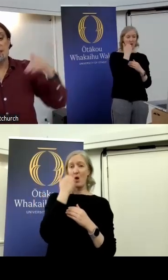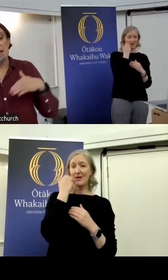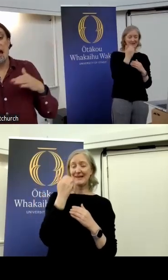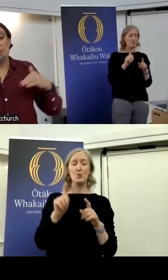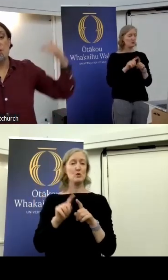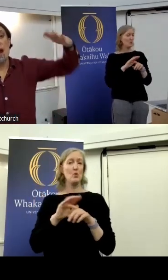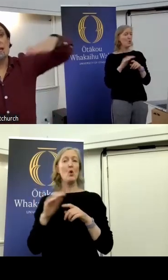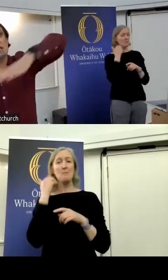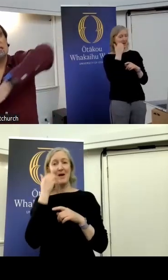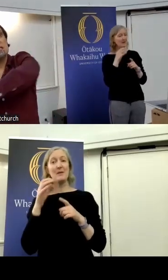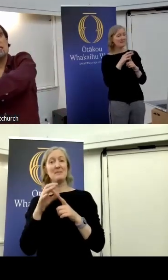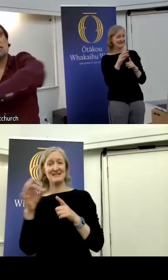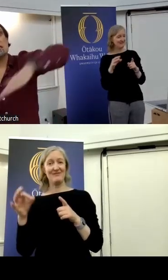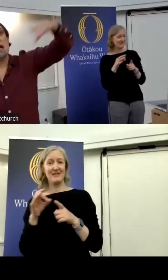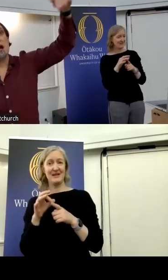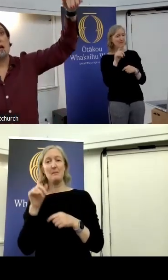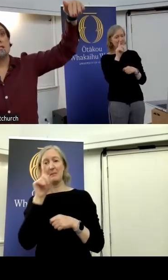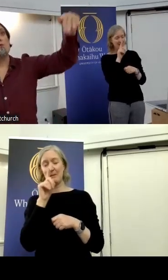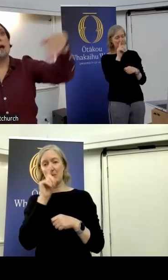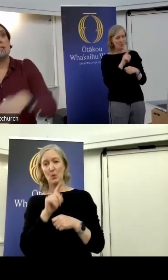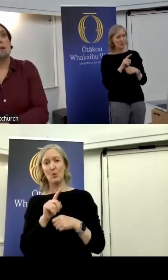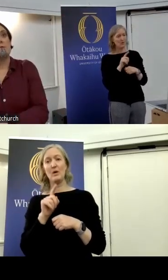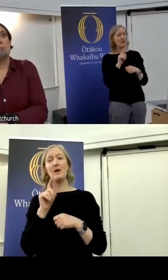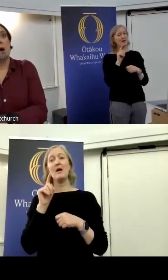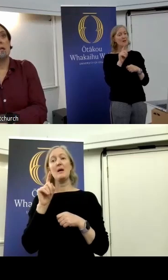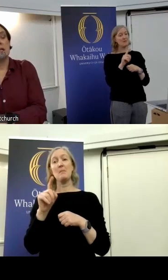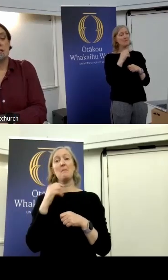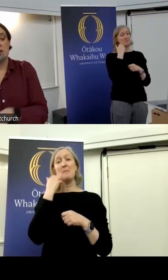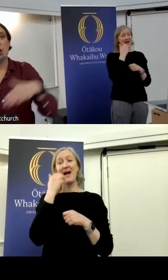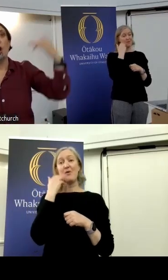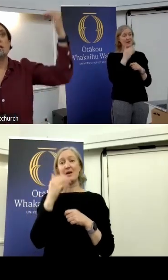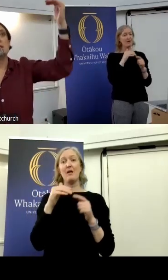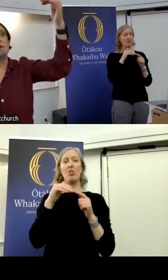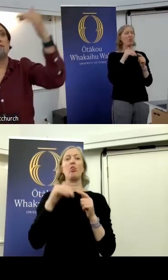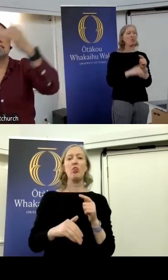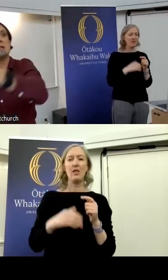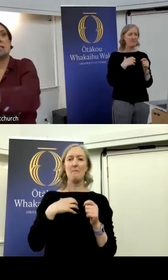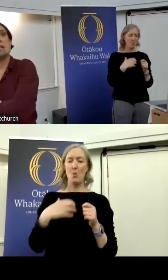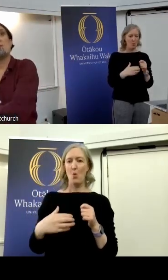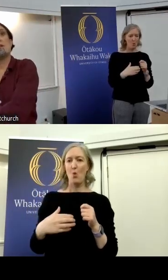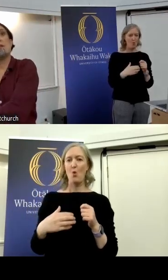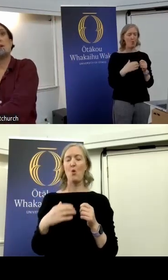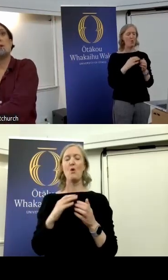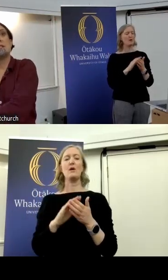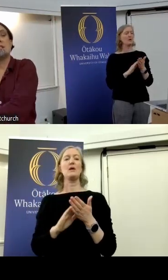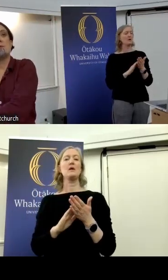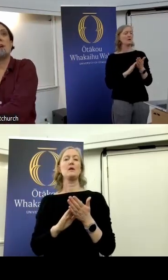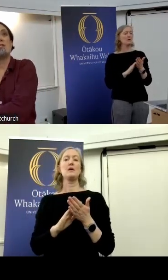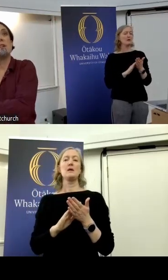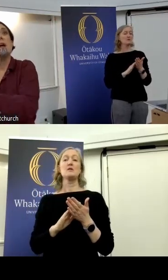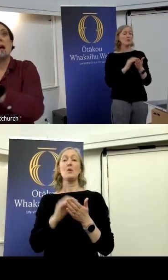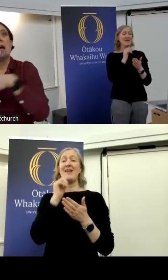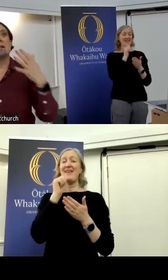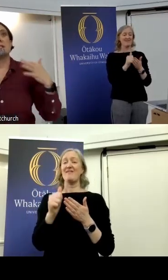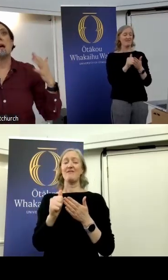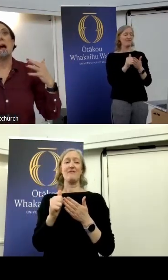but the gradient is greater for Māori. So the loss of life expectancy with increasing